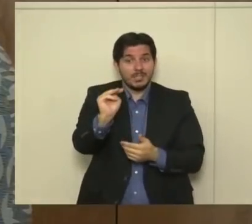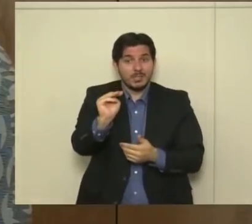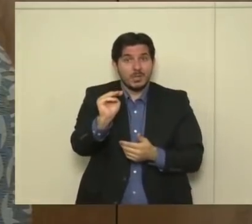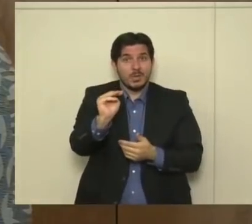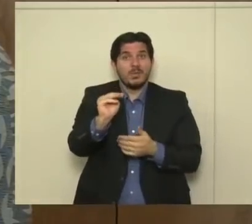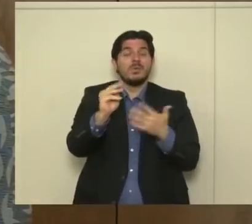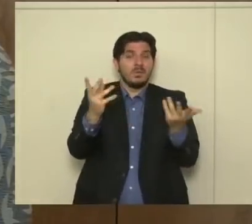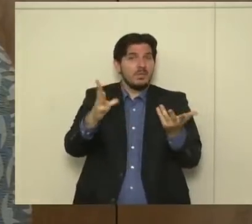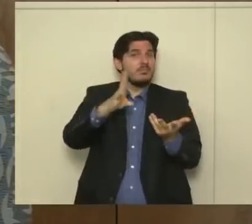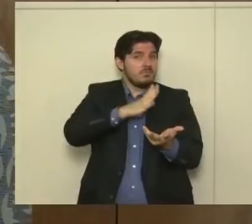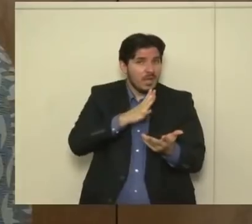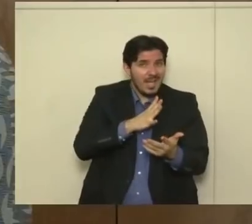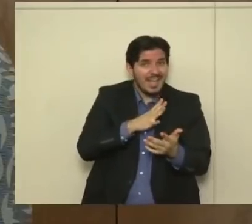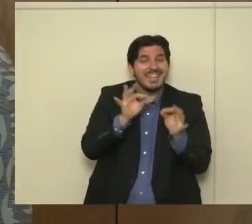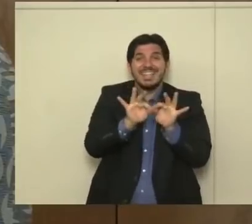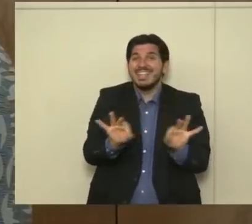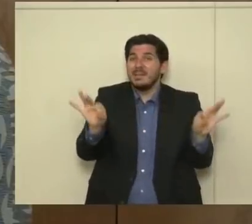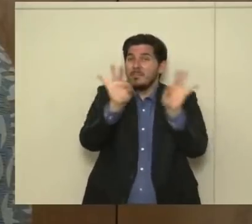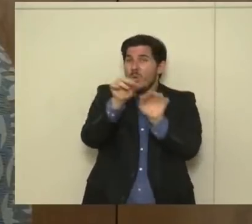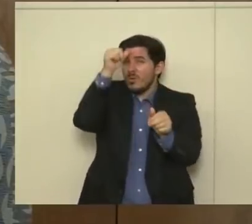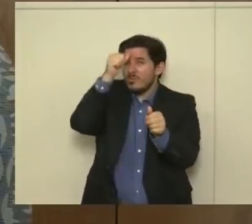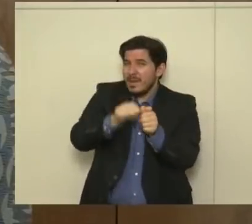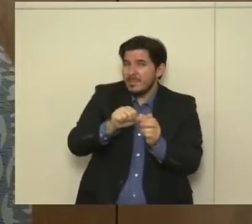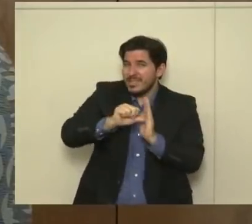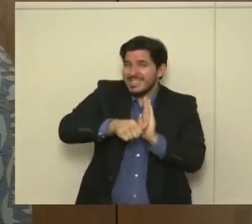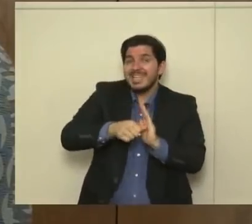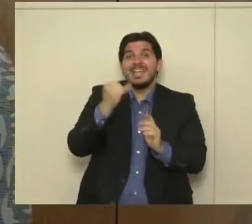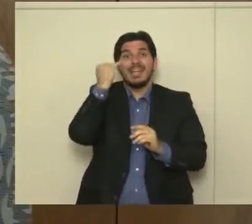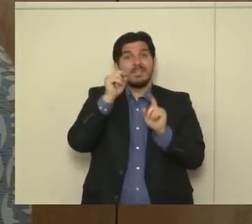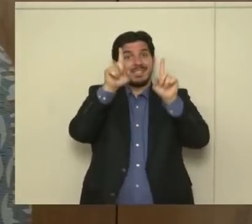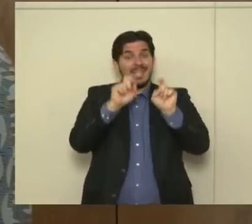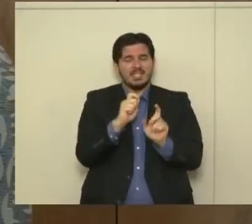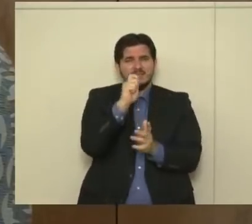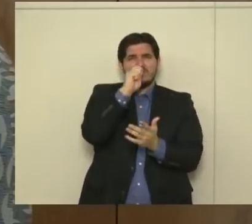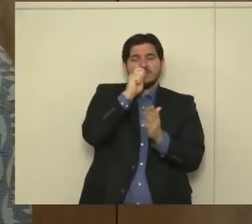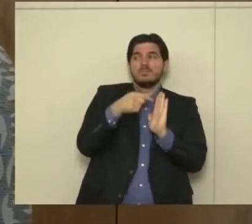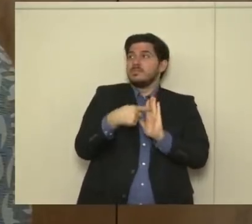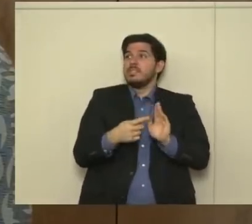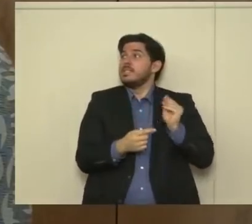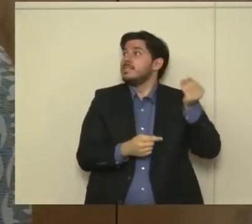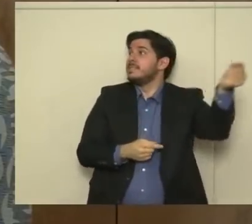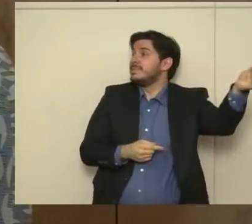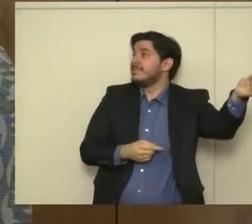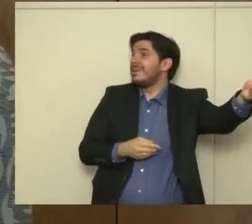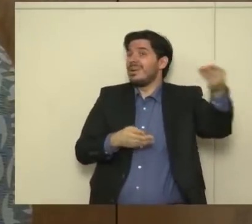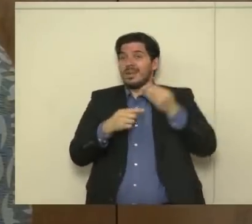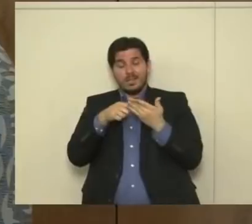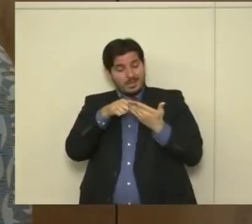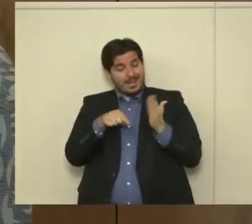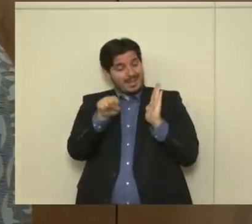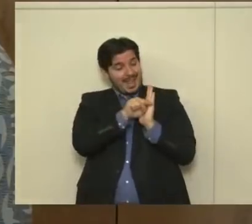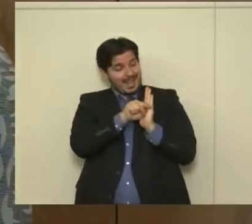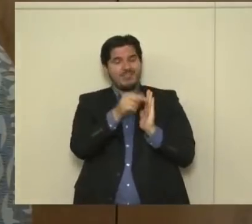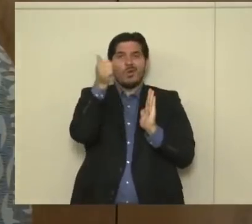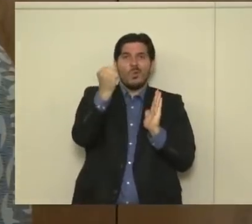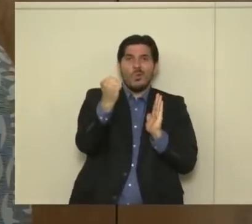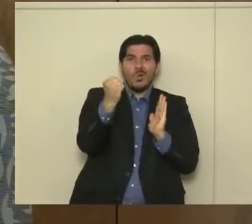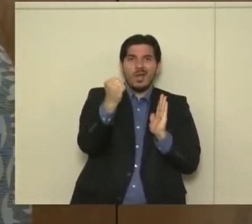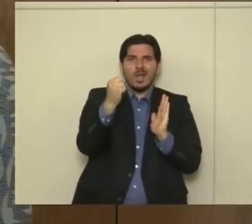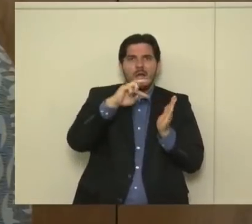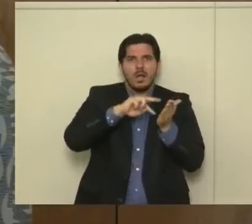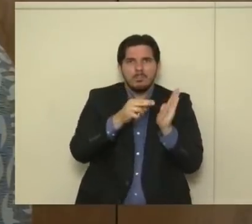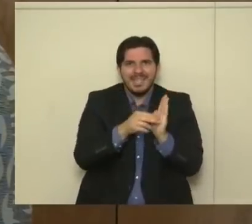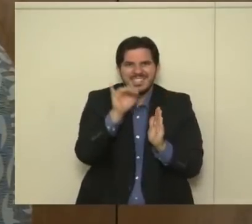that you took the test. I don't know whether you're in your incubation period. We don't know whether you catch it when you're